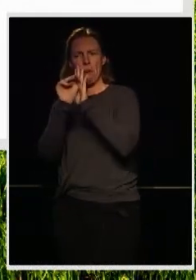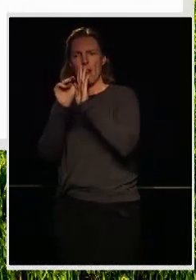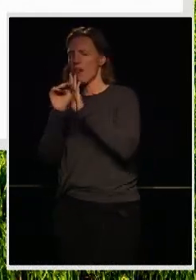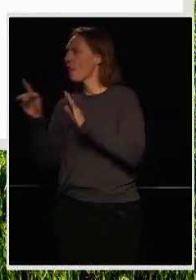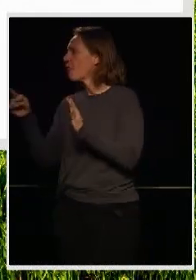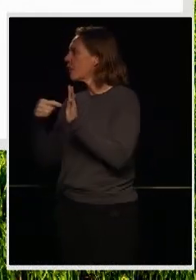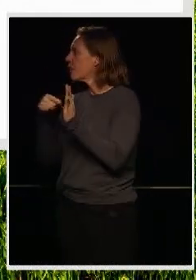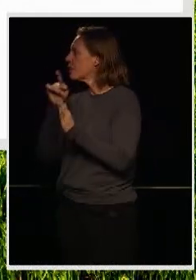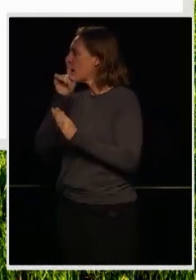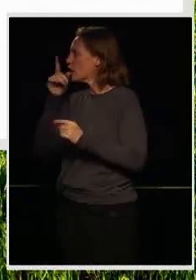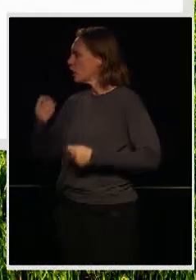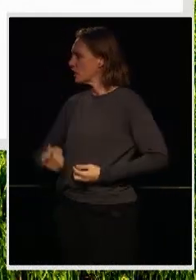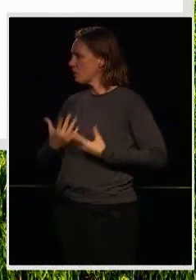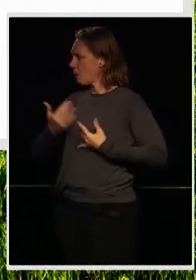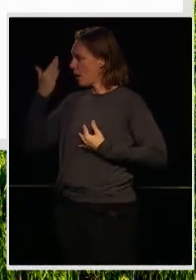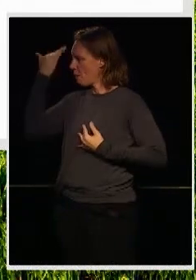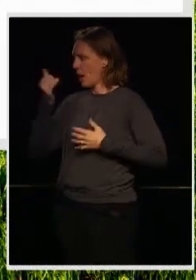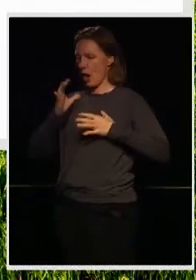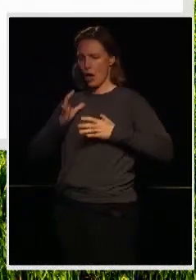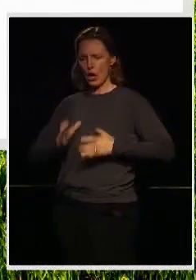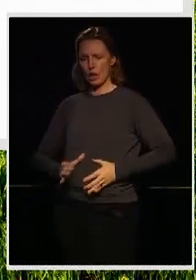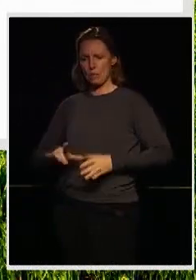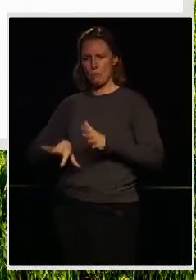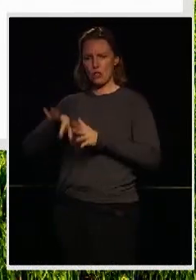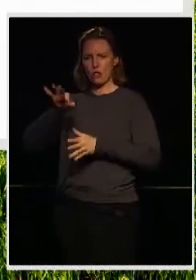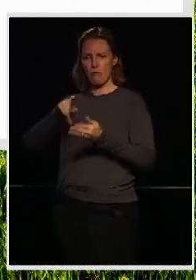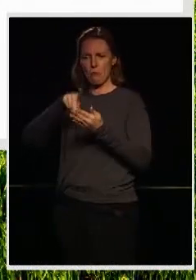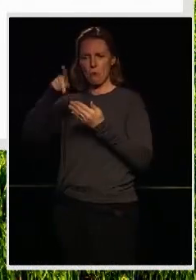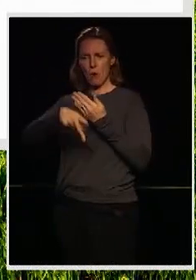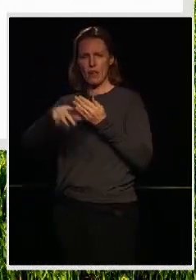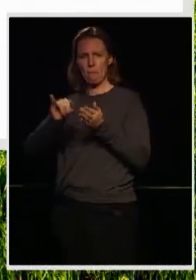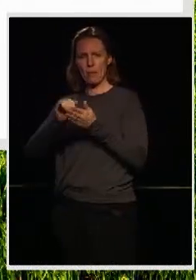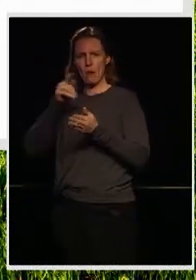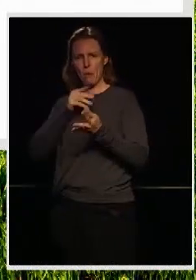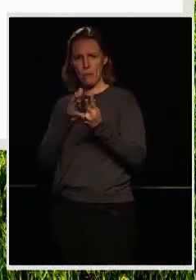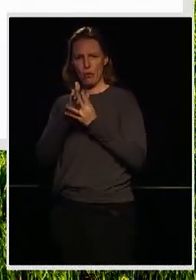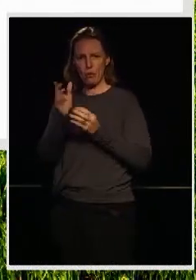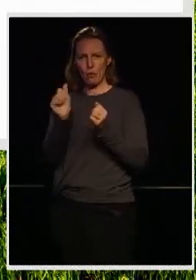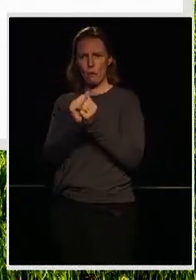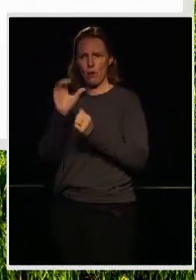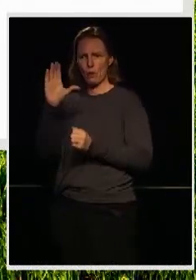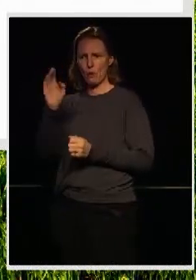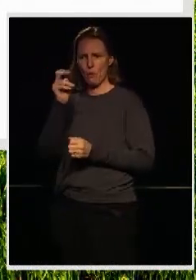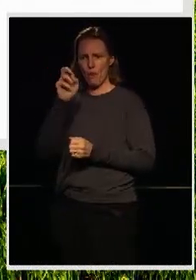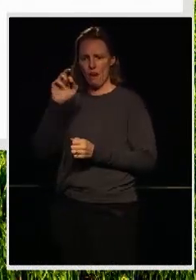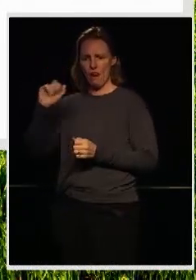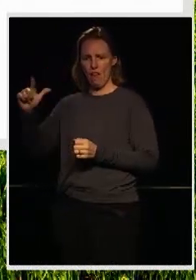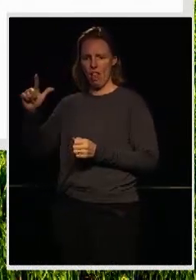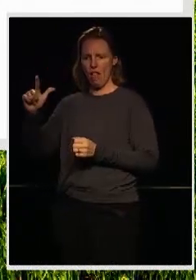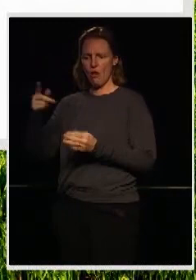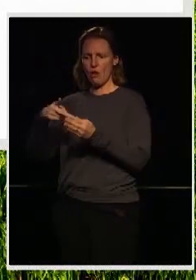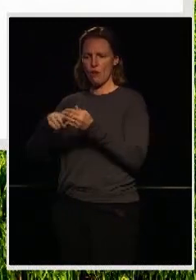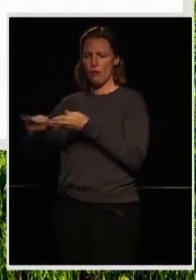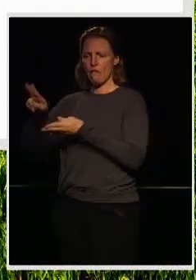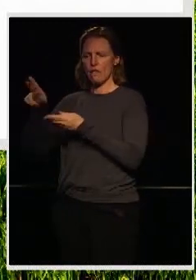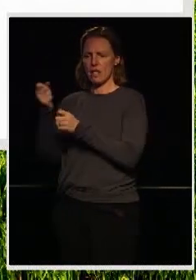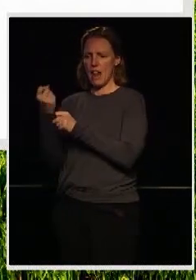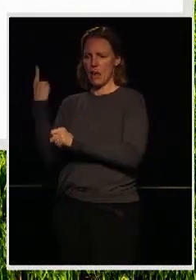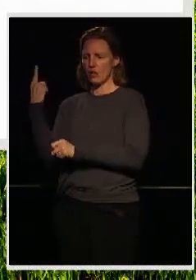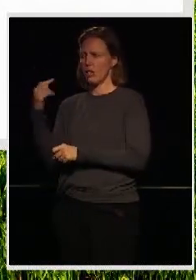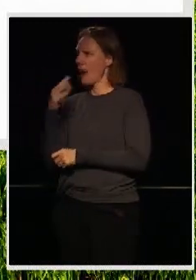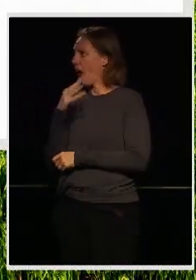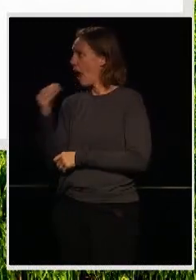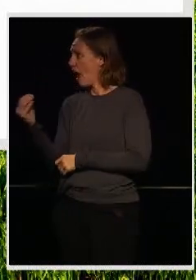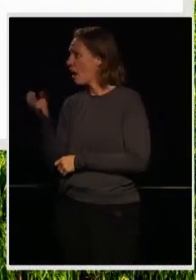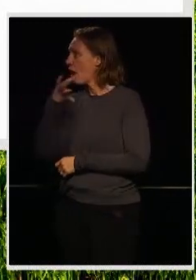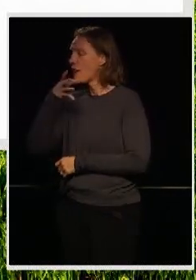This was actually inspired by a customer discovery program that we went through with Cornell University last year. And